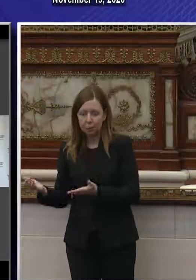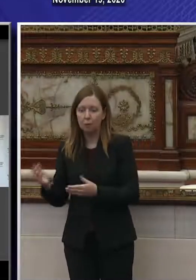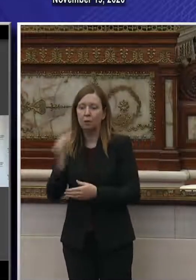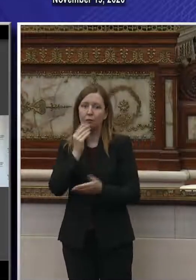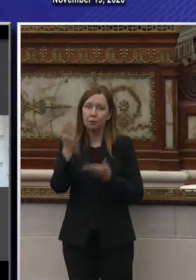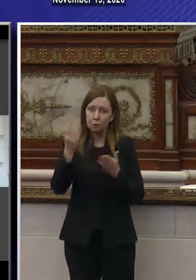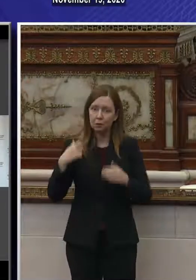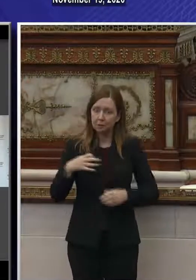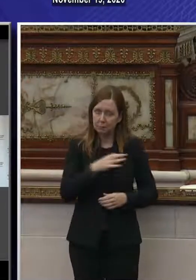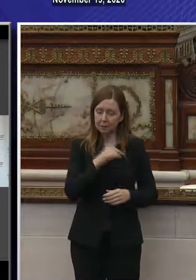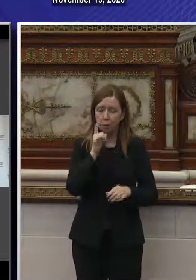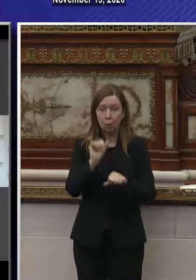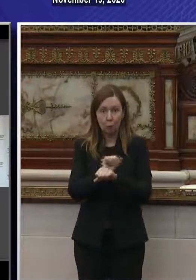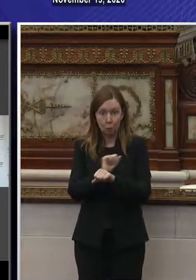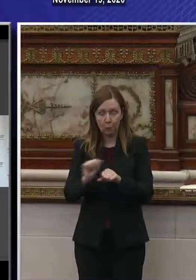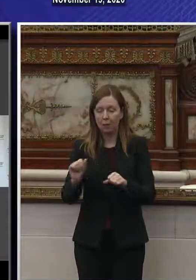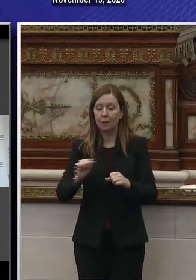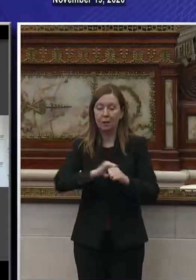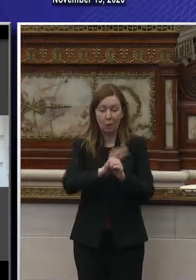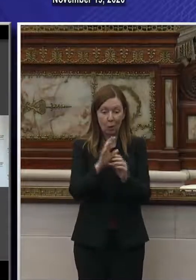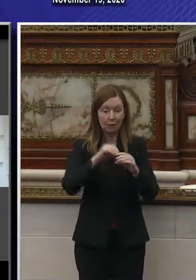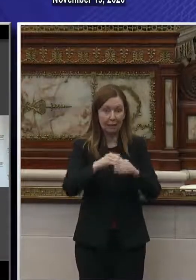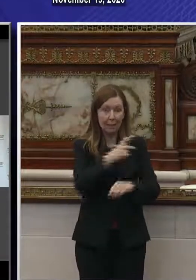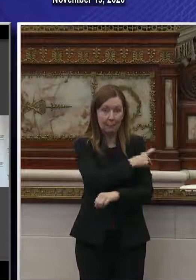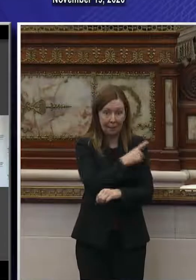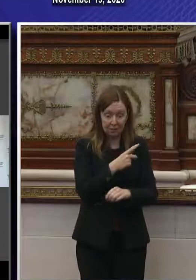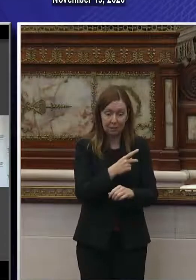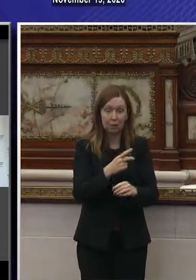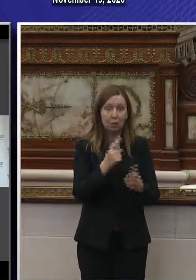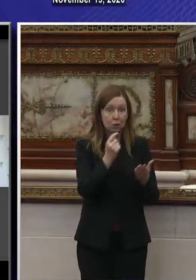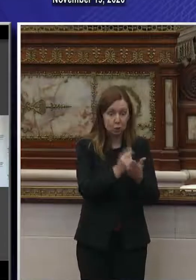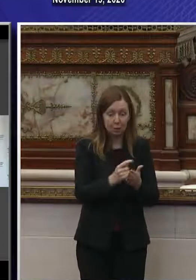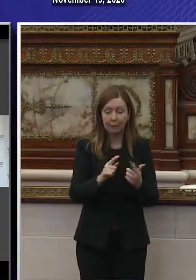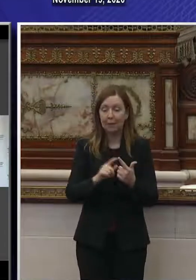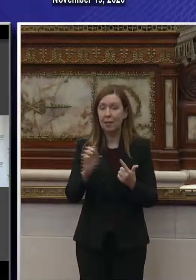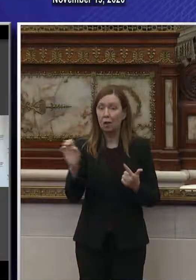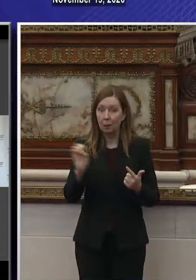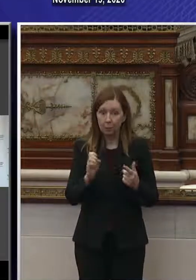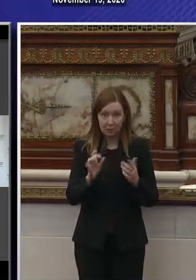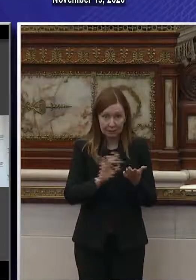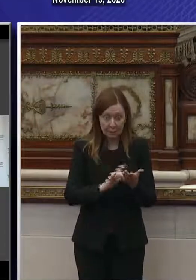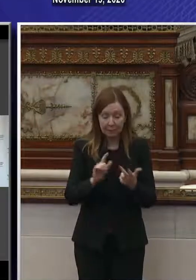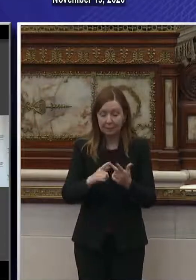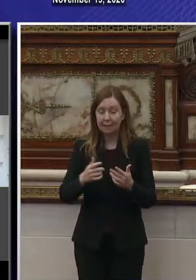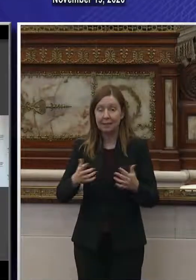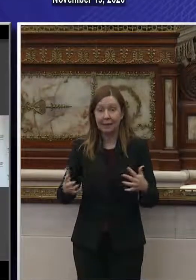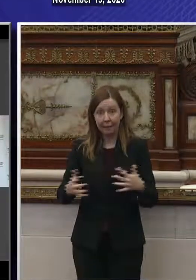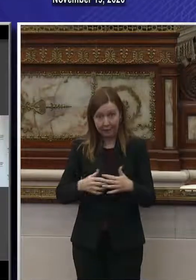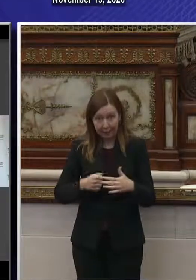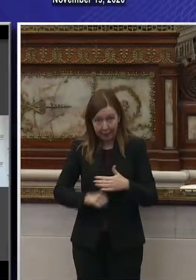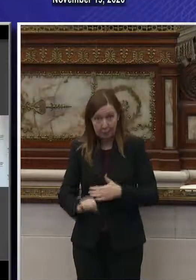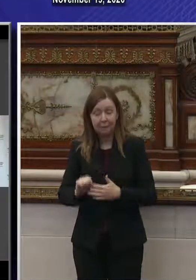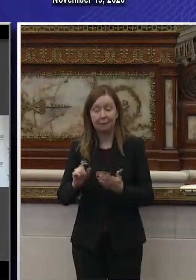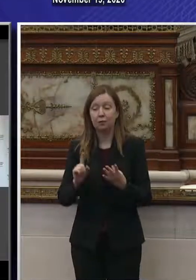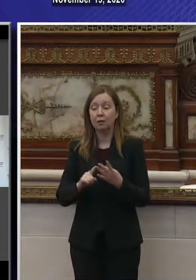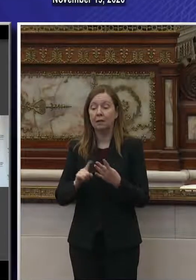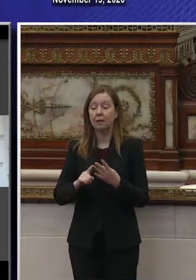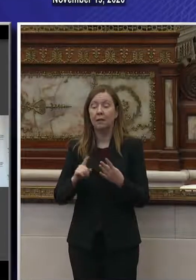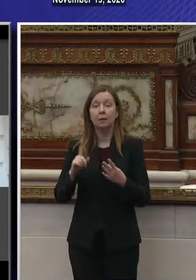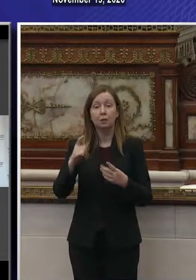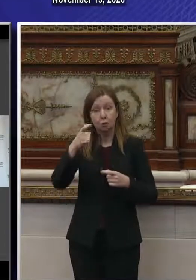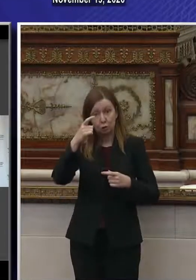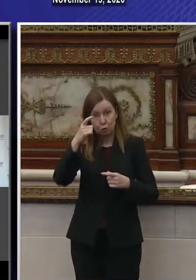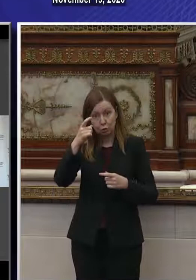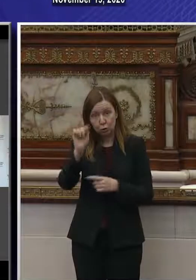personnel who work in areas such as COVID inpatient treatment, emergency medicine, labor and delivery, trauma, specimen collection,